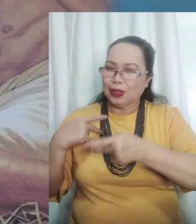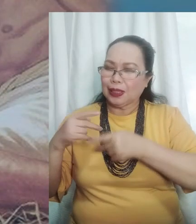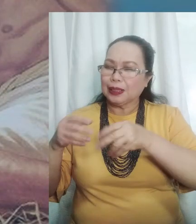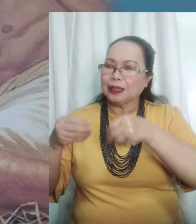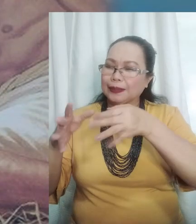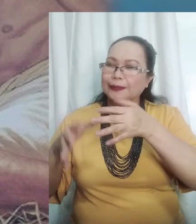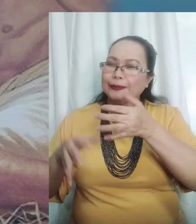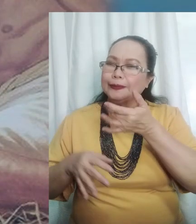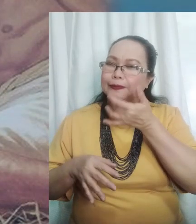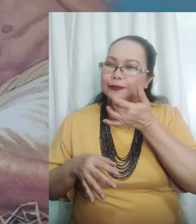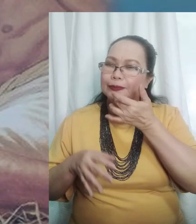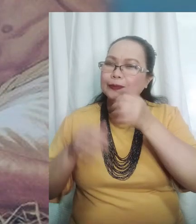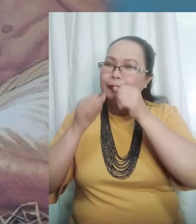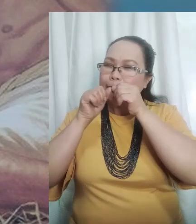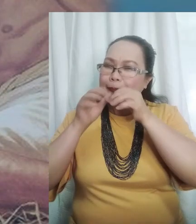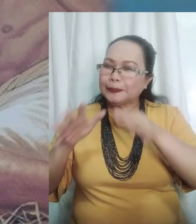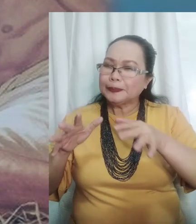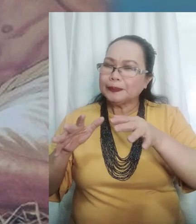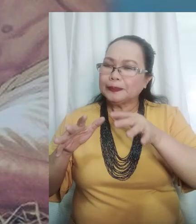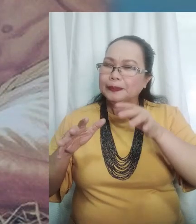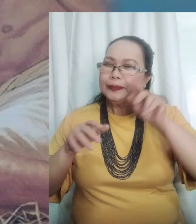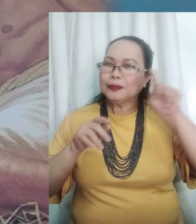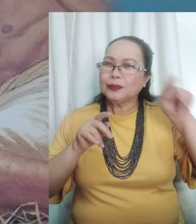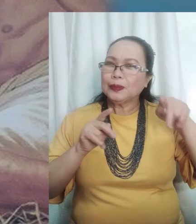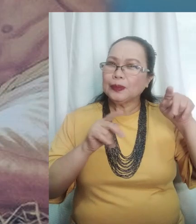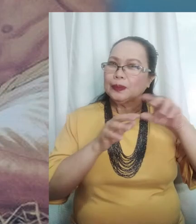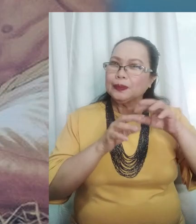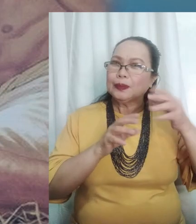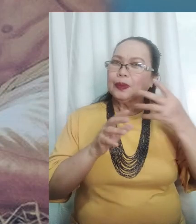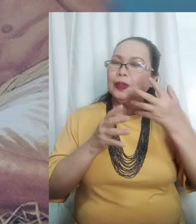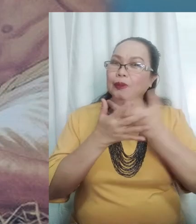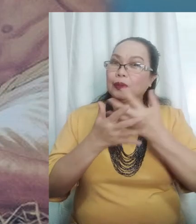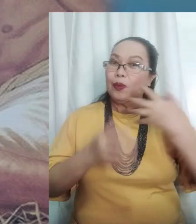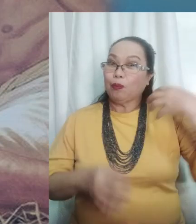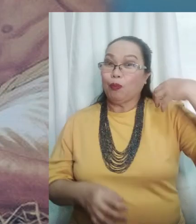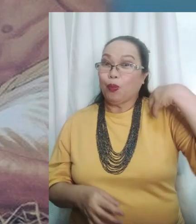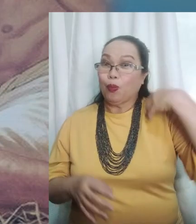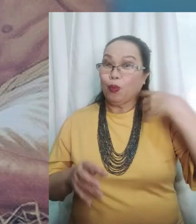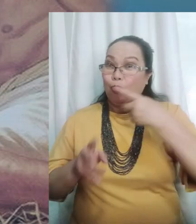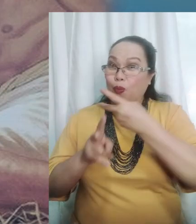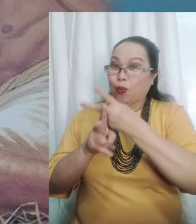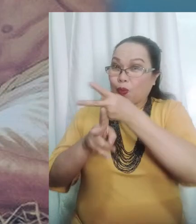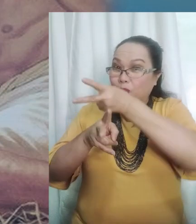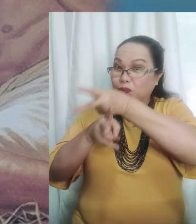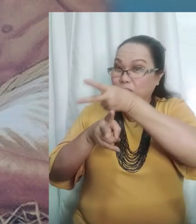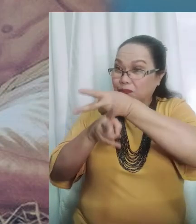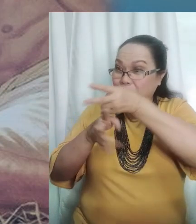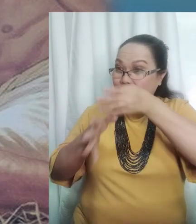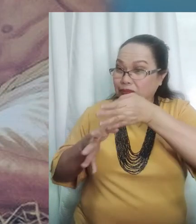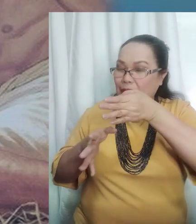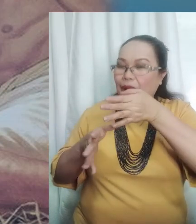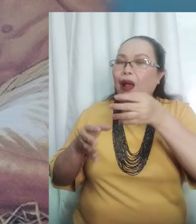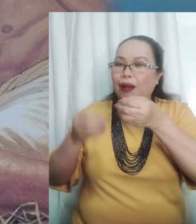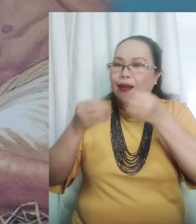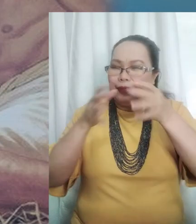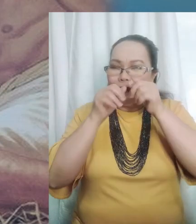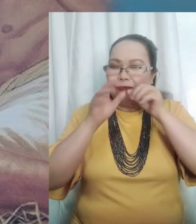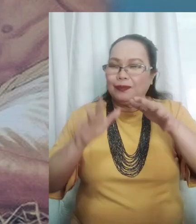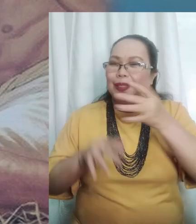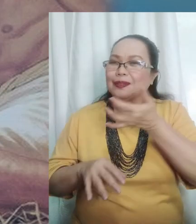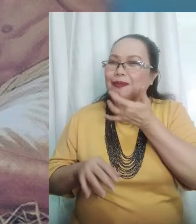kindness and granted him favor in the eyes of the prison warden. So the warden put Joseph in charge of